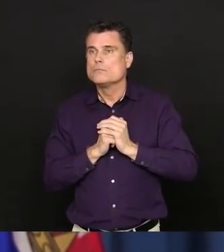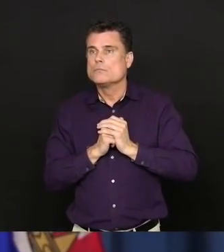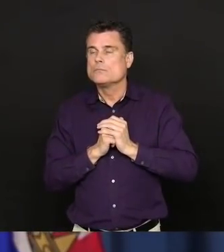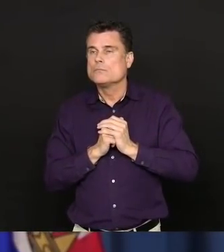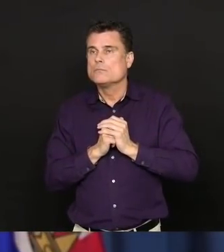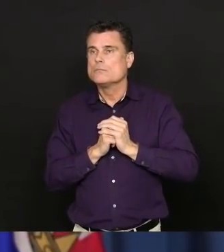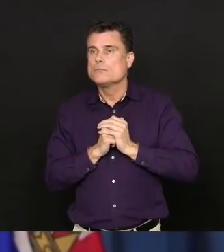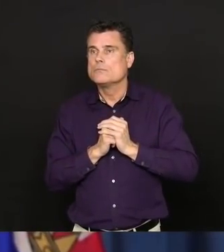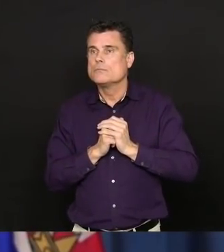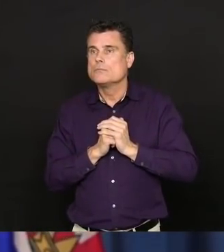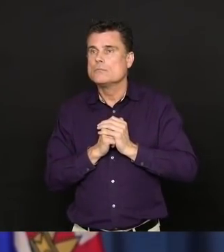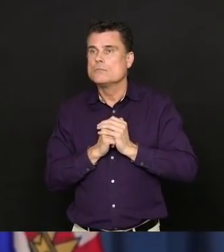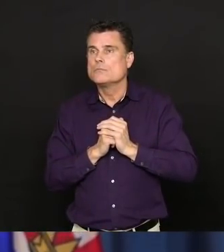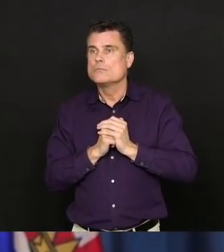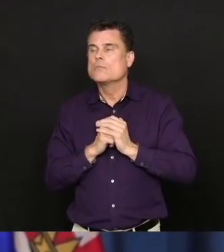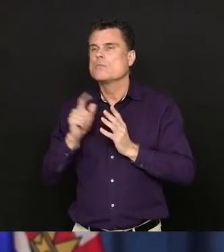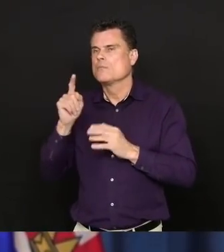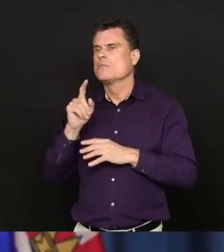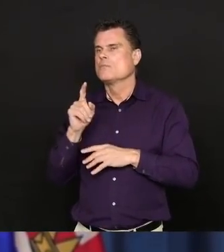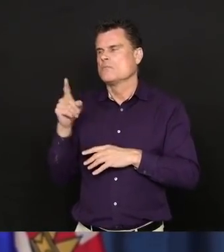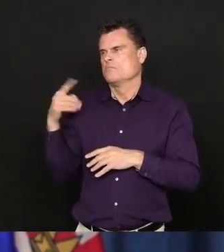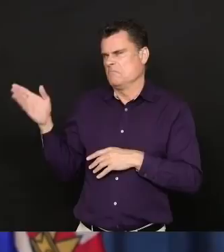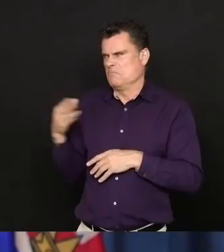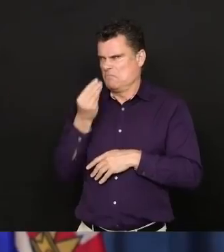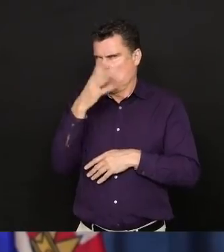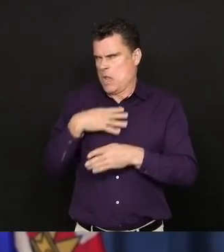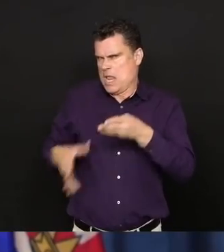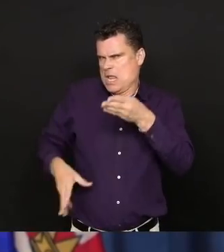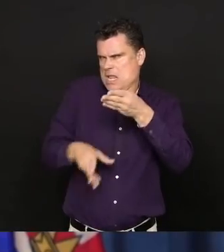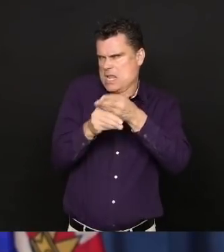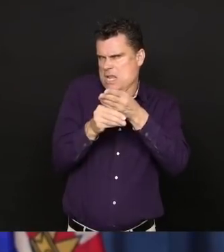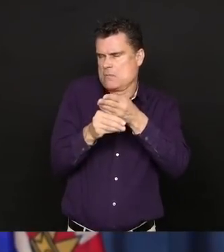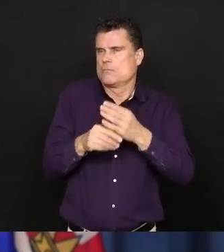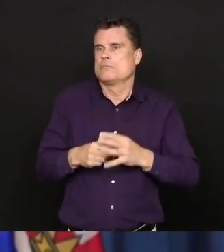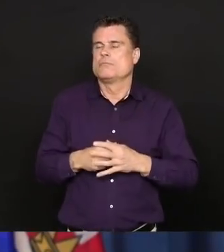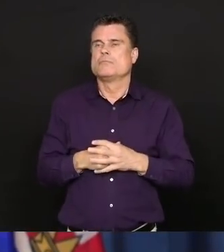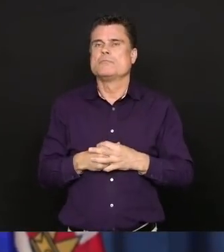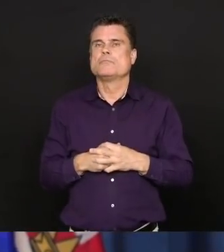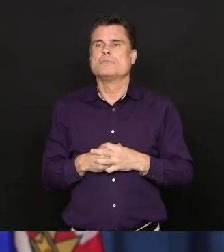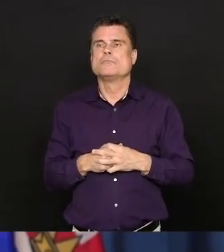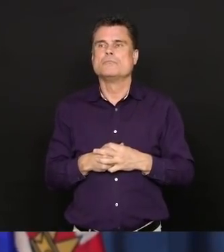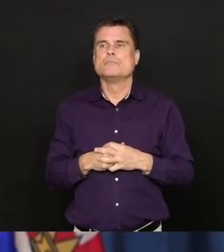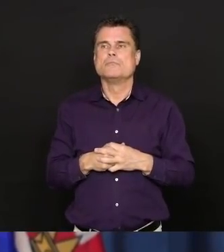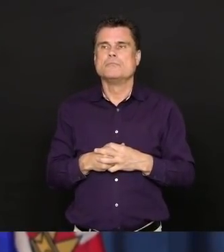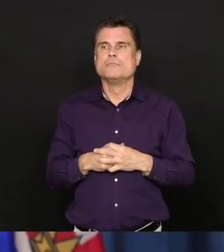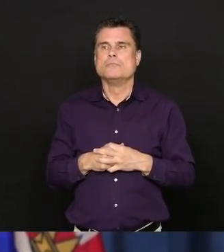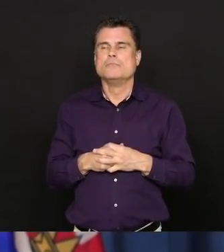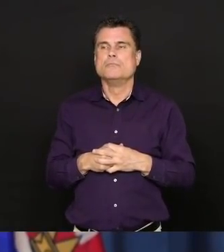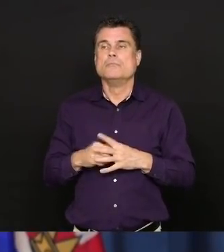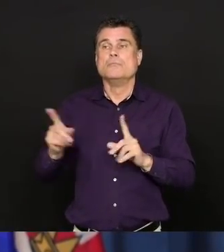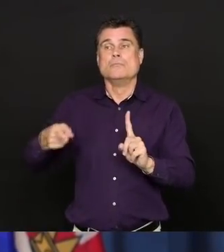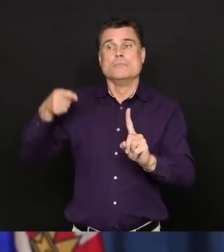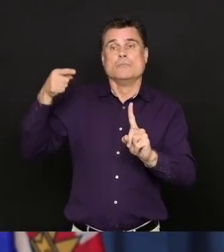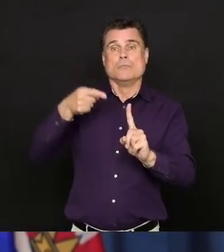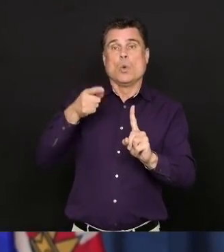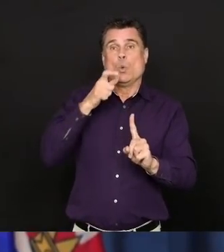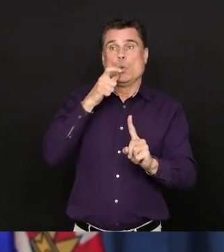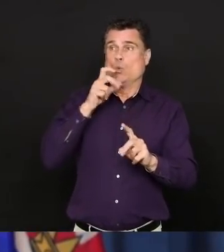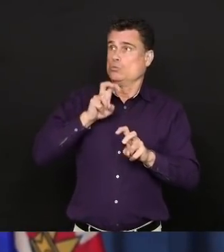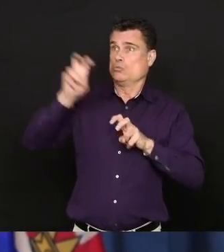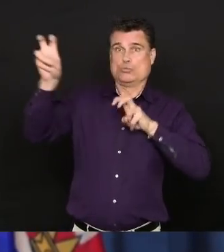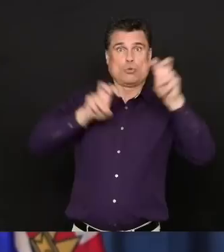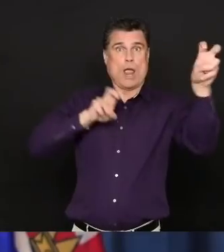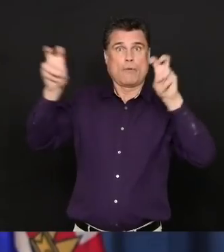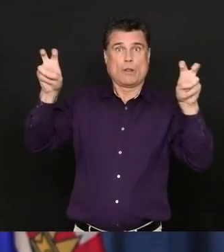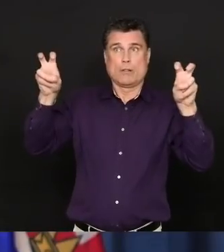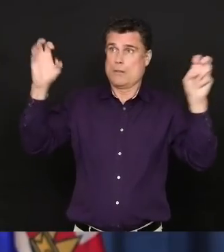to the question with respect to measures we need to take about travelers here. One, we simply have to have, and we're